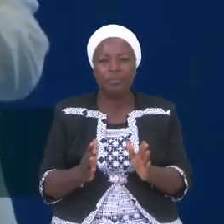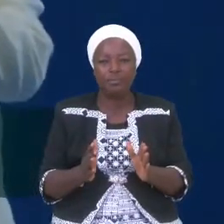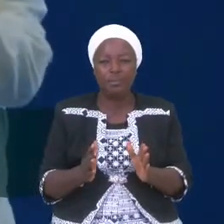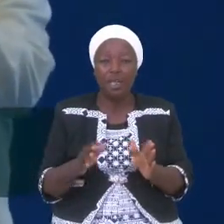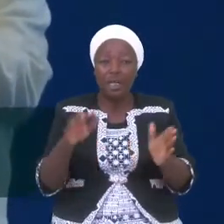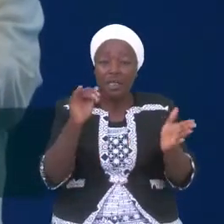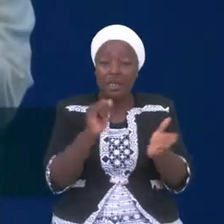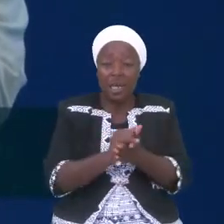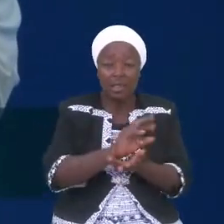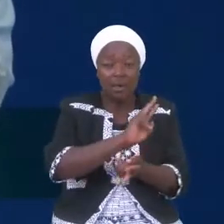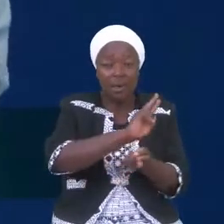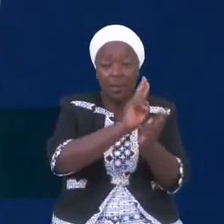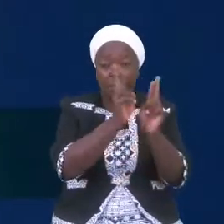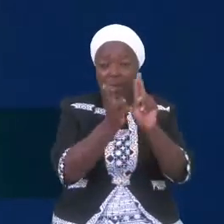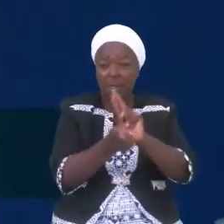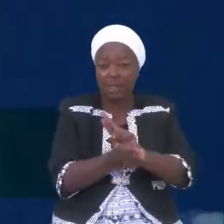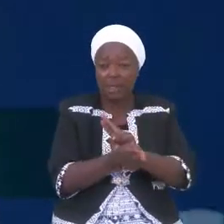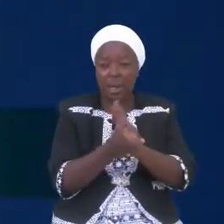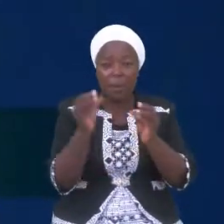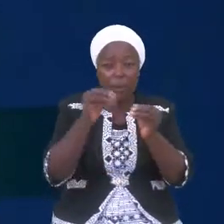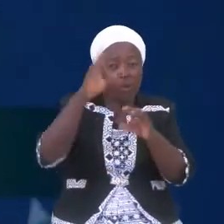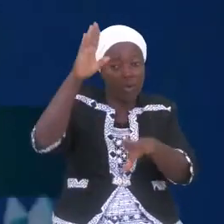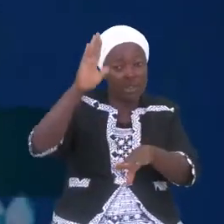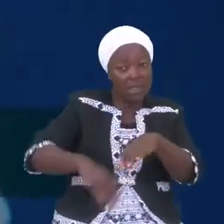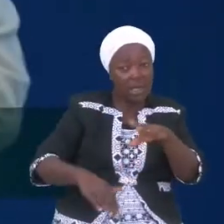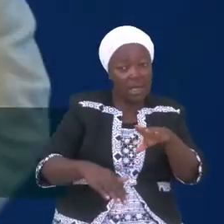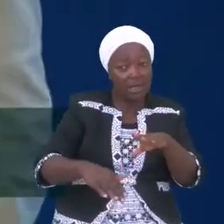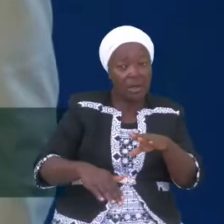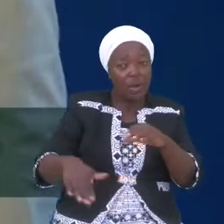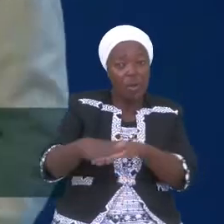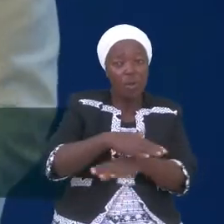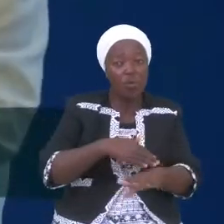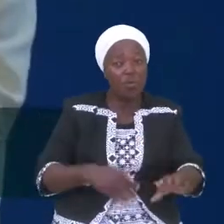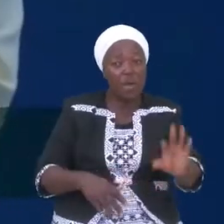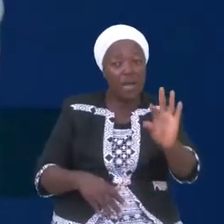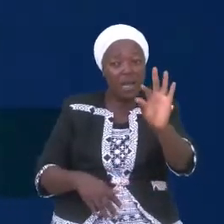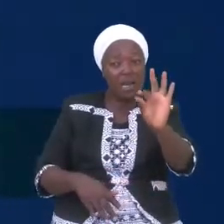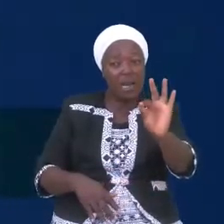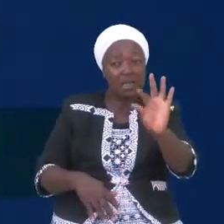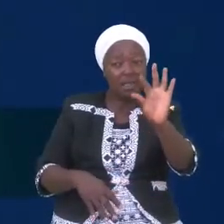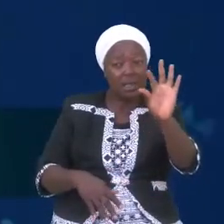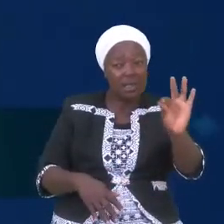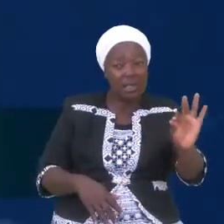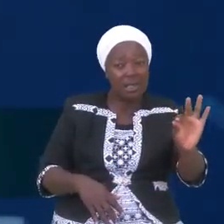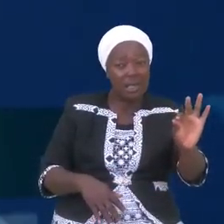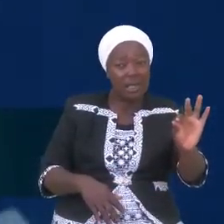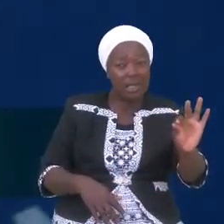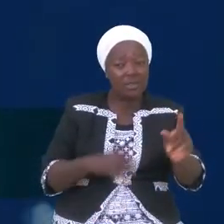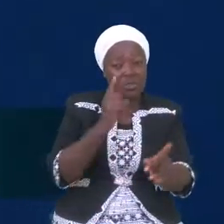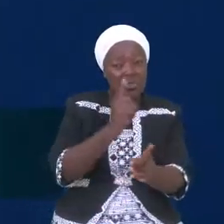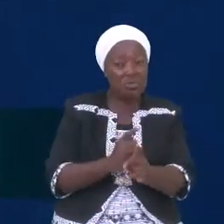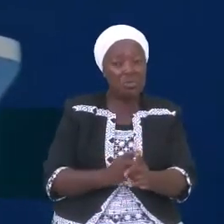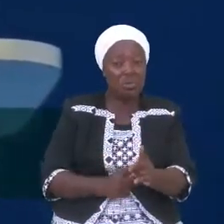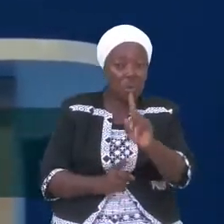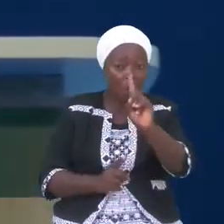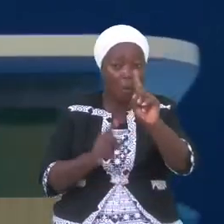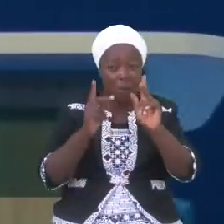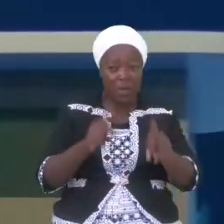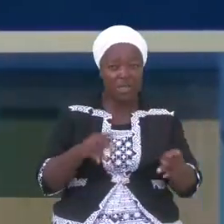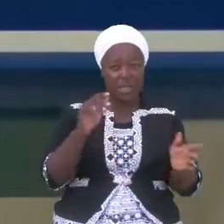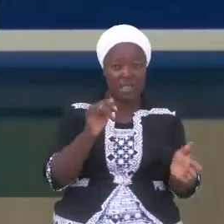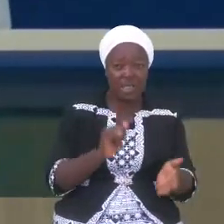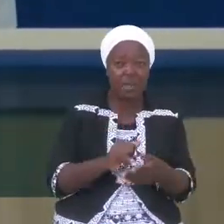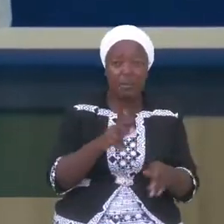that repenteth more than over 90 and 9 just persons which need